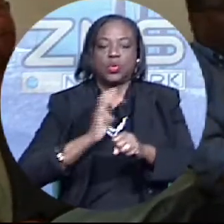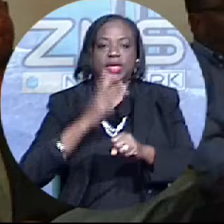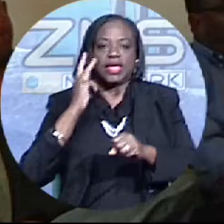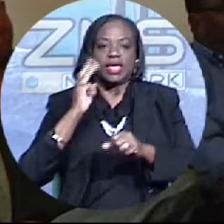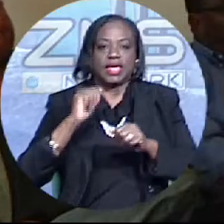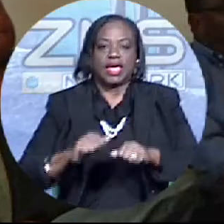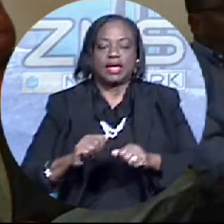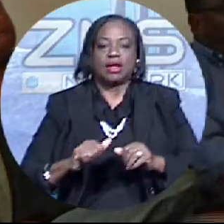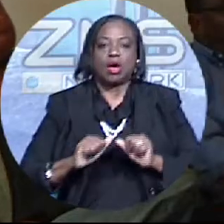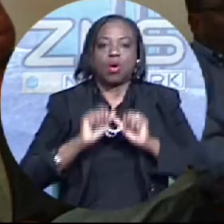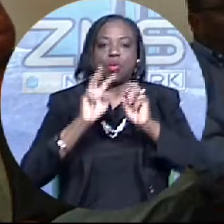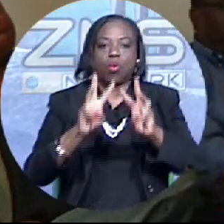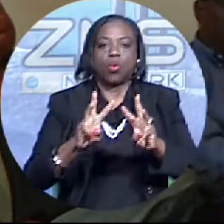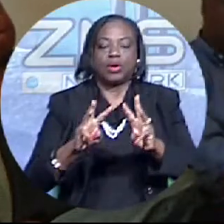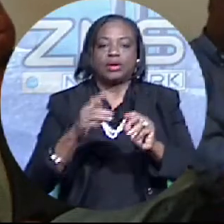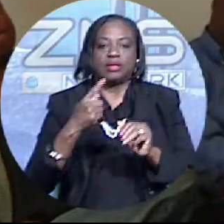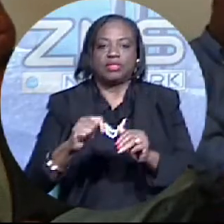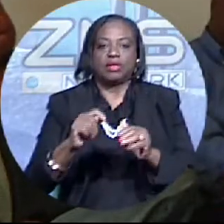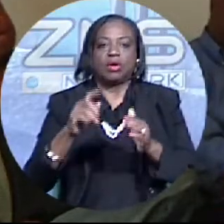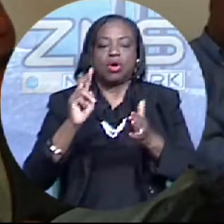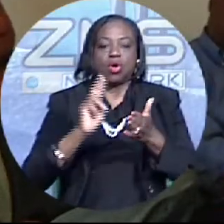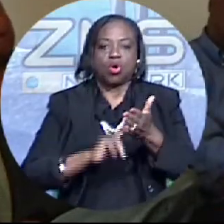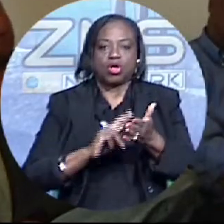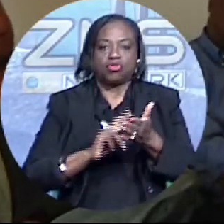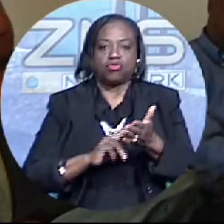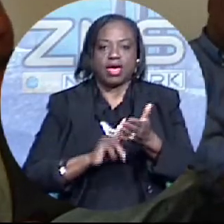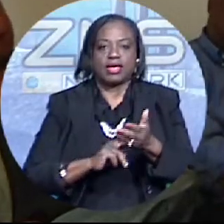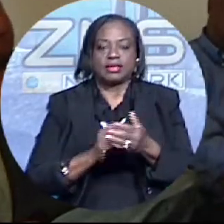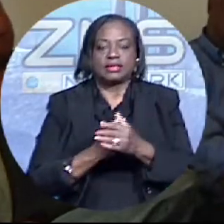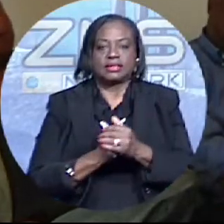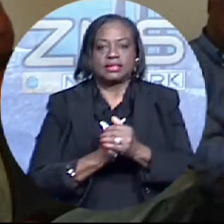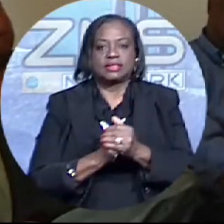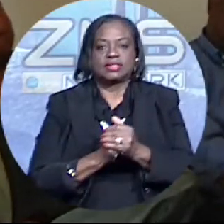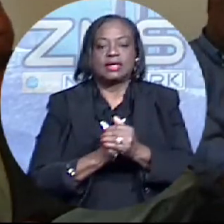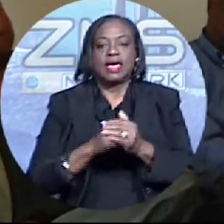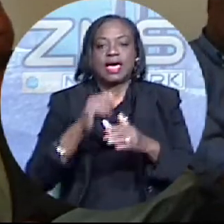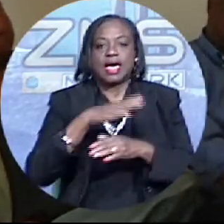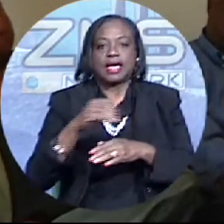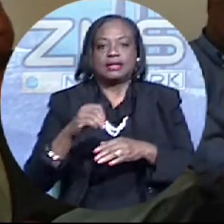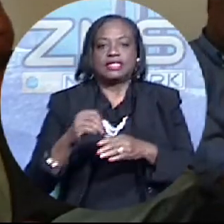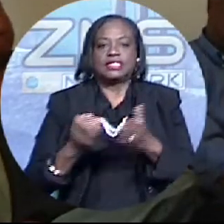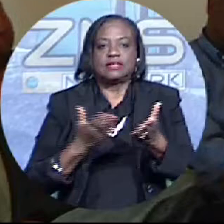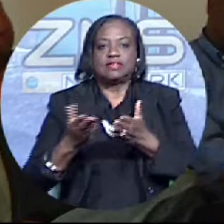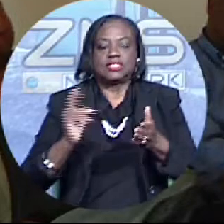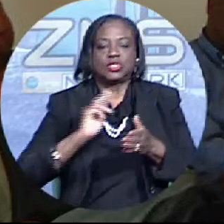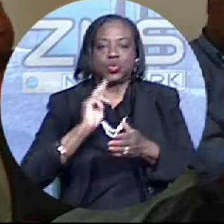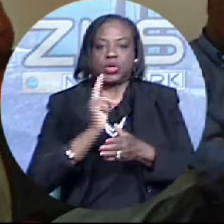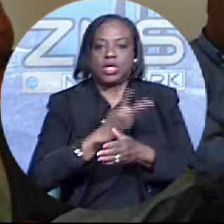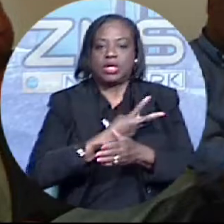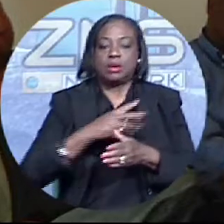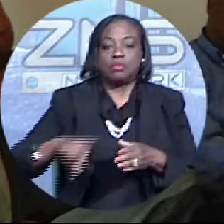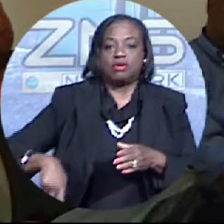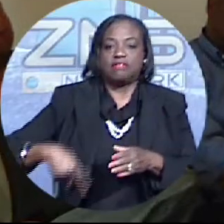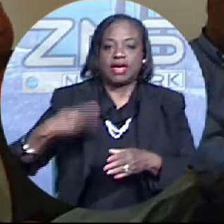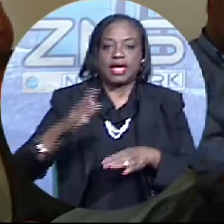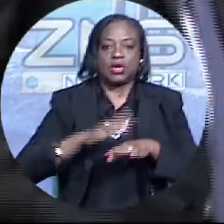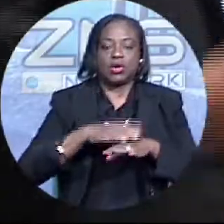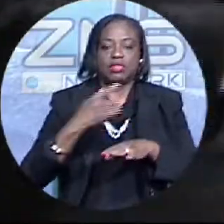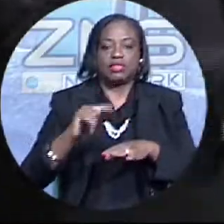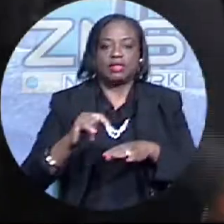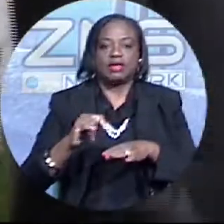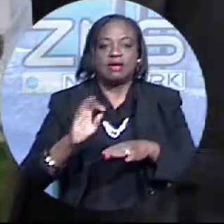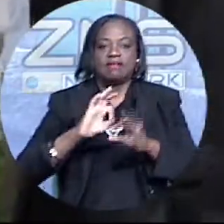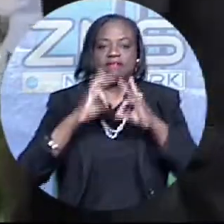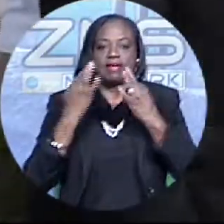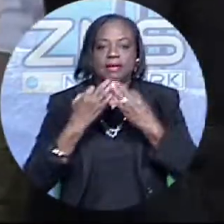physical infrastructure as well as the quality of services we provide on the Family Islands through universal primary health care.